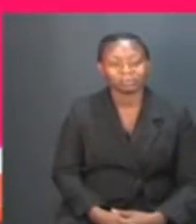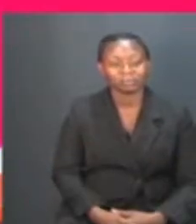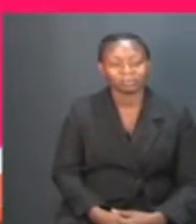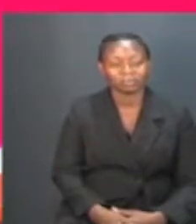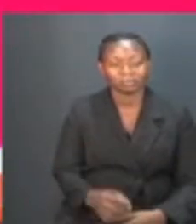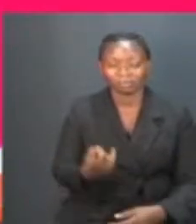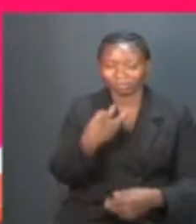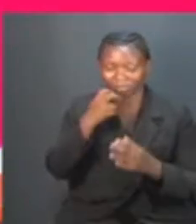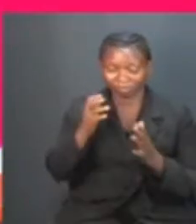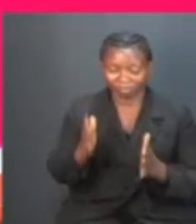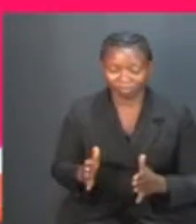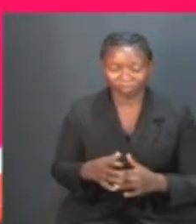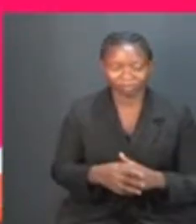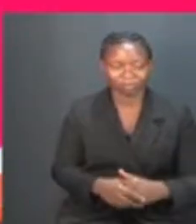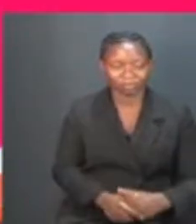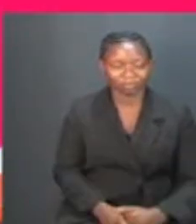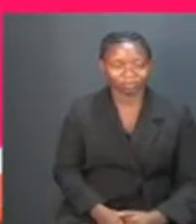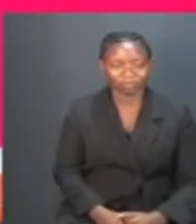Speaker,